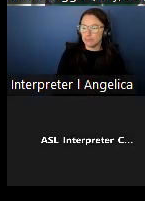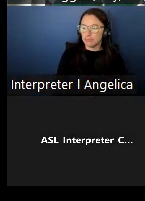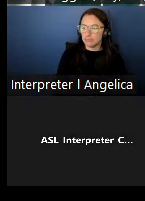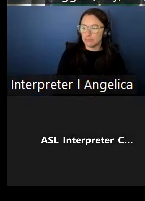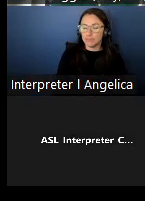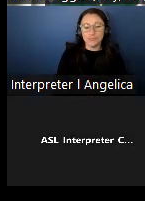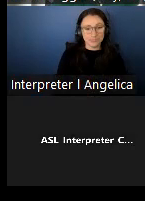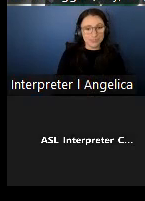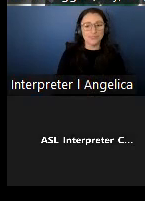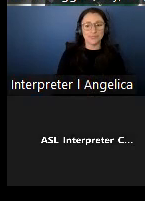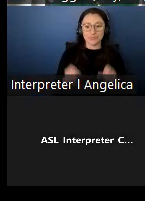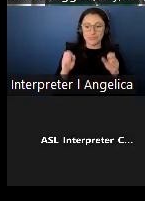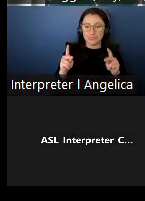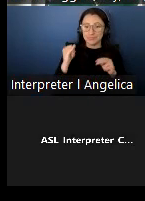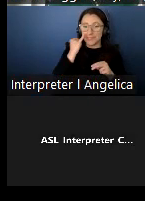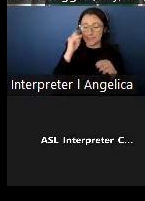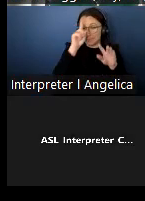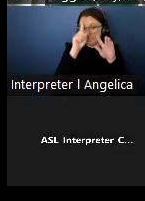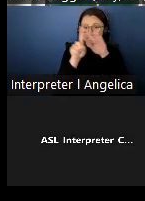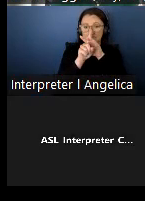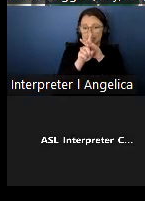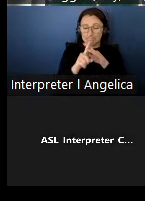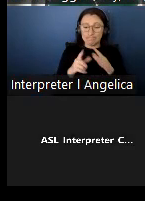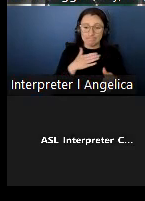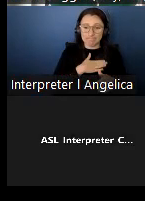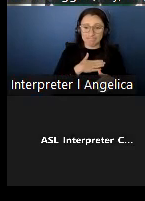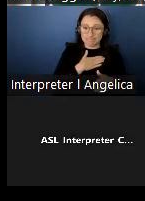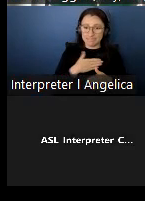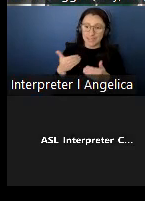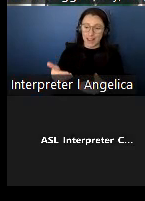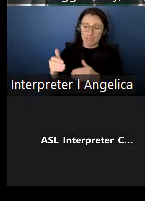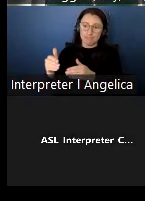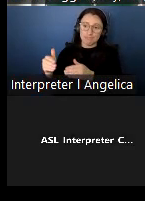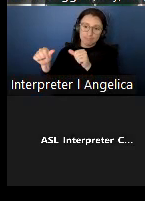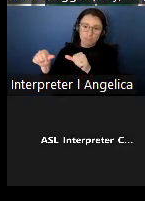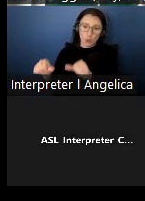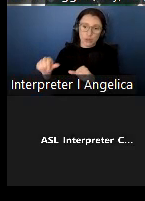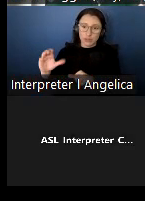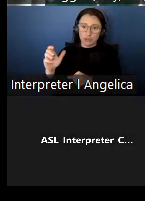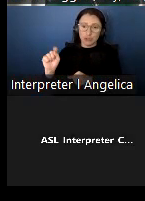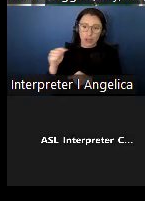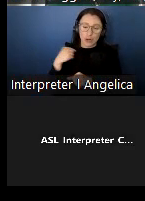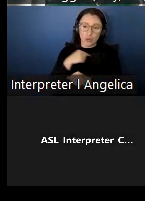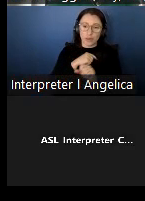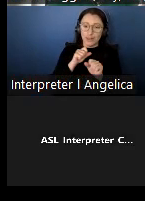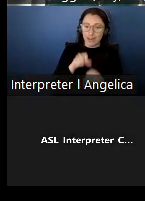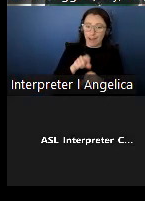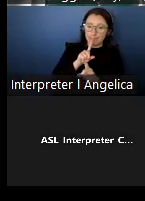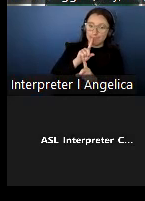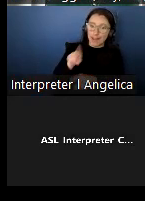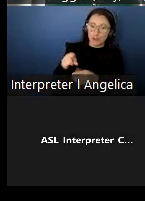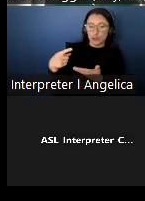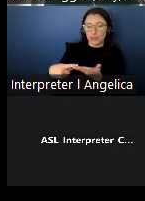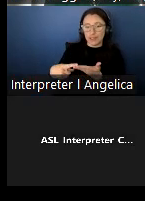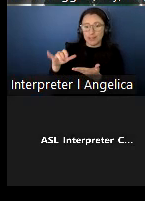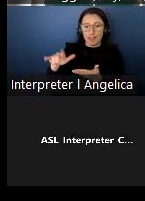Okay, well, if anything comes up, like I said, please feel welcome to post in the chat, and we can always address that later on as well.